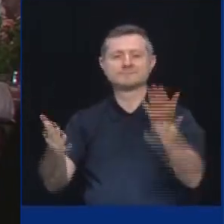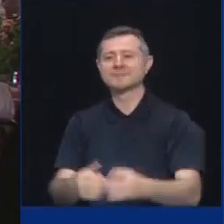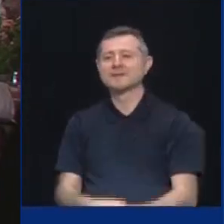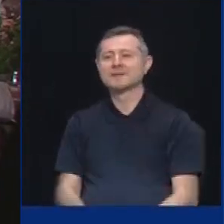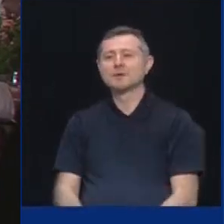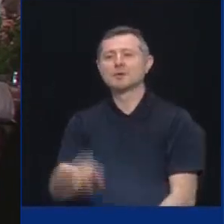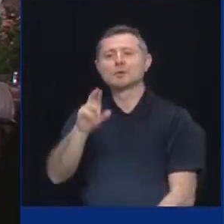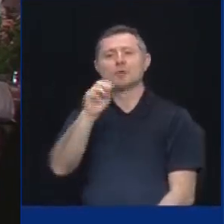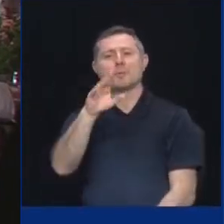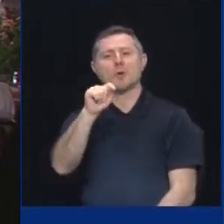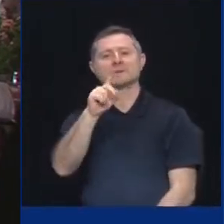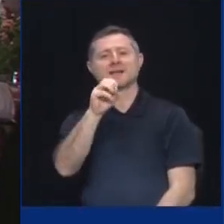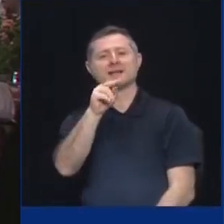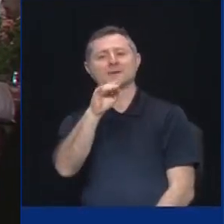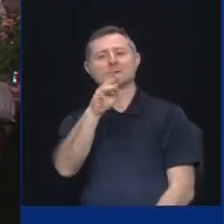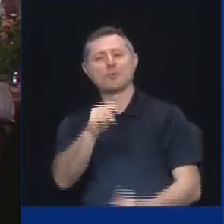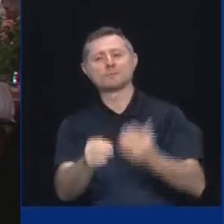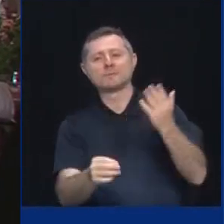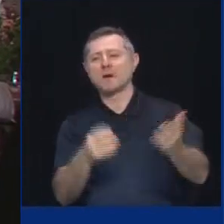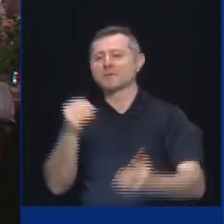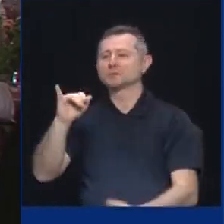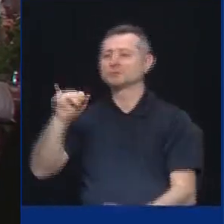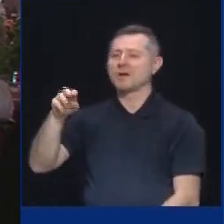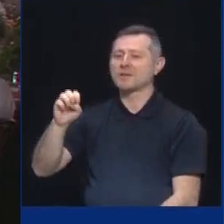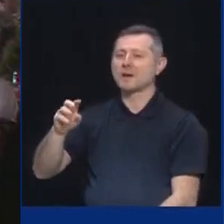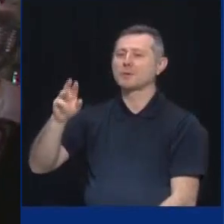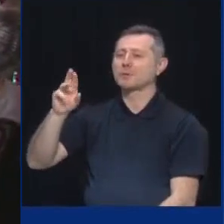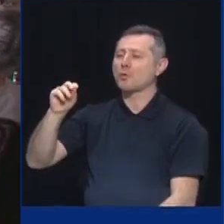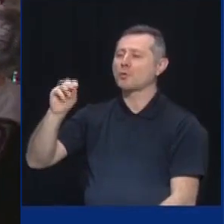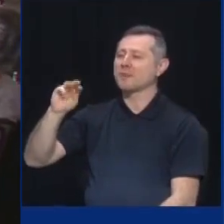Robert De Niro and Jane Rosenthal.